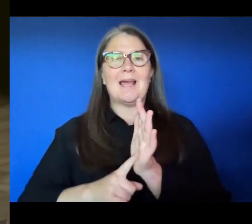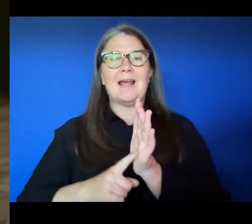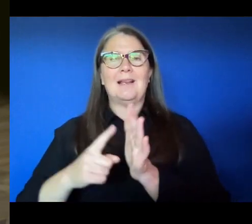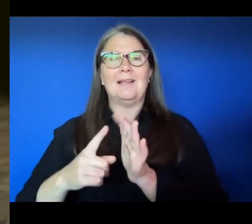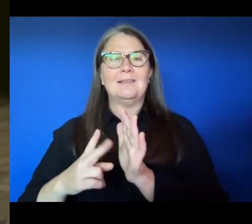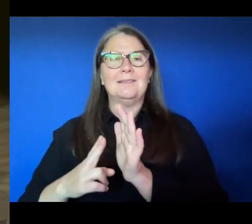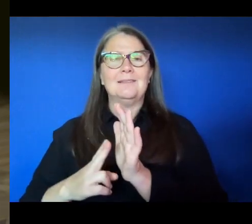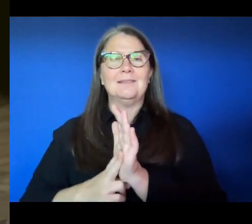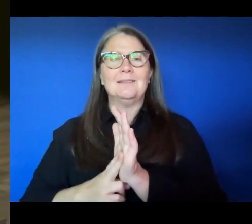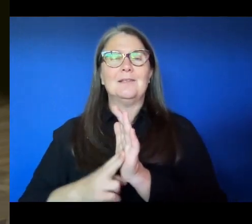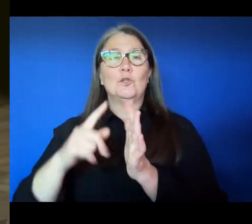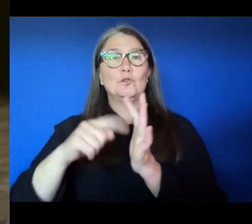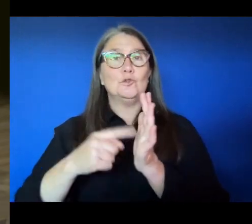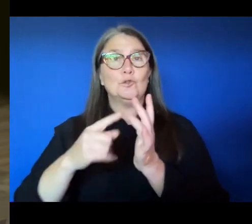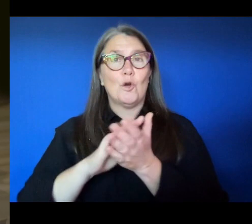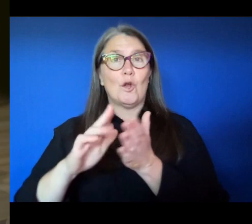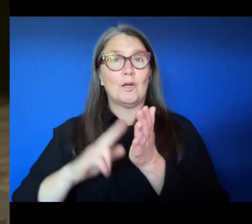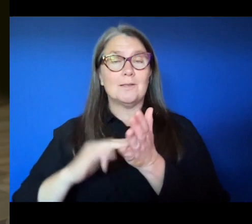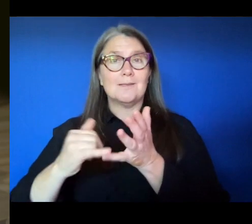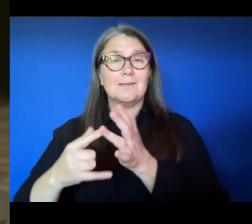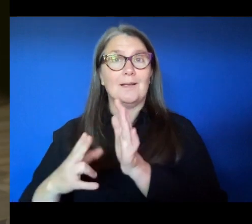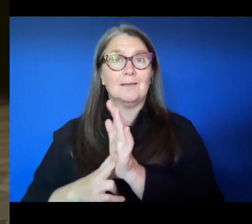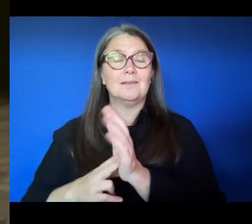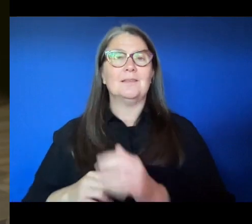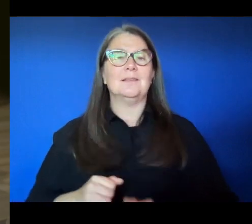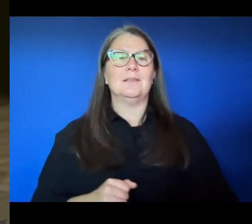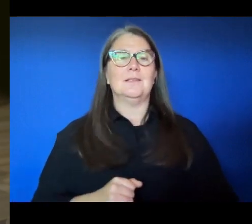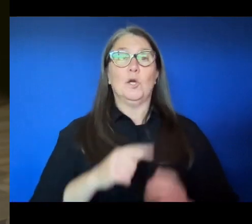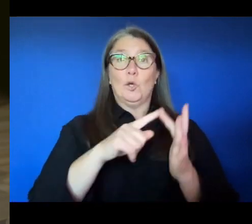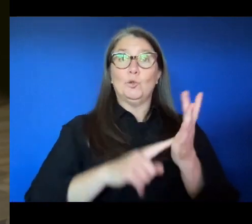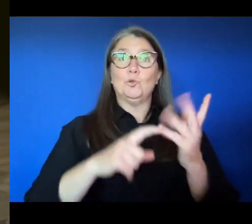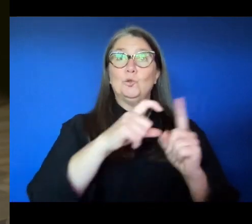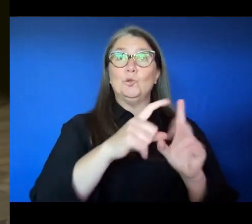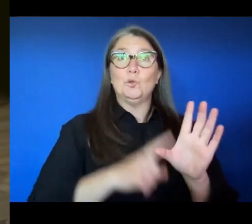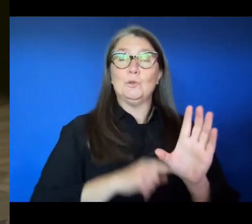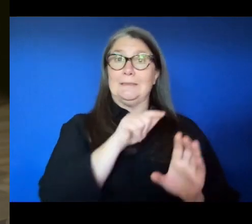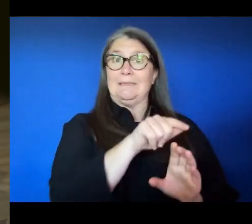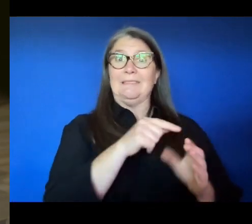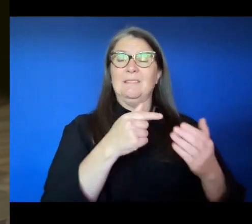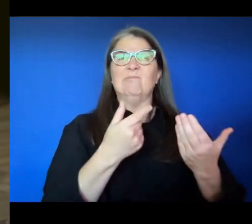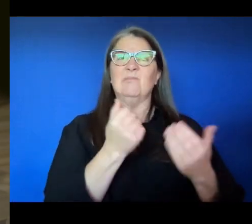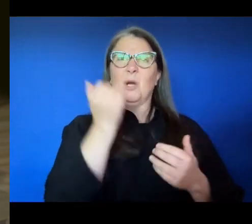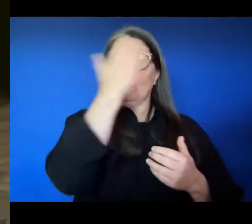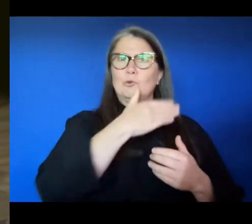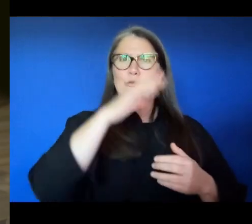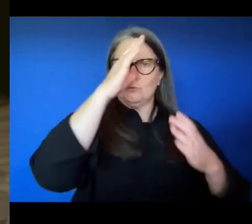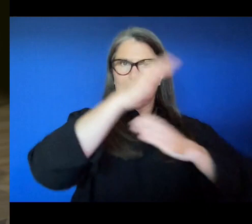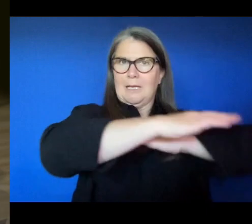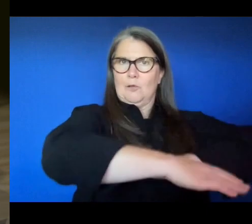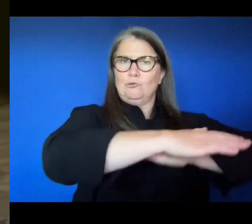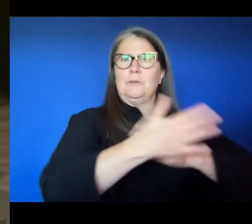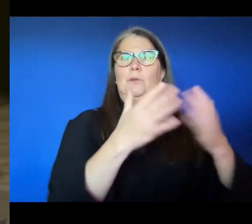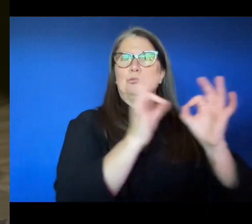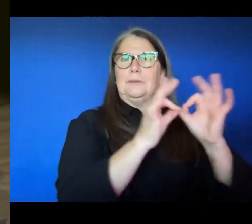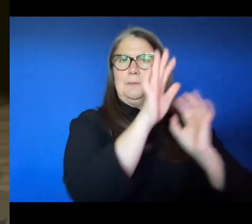little introduction, Judy is a Wanyi woman based in Meanjin, also known as Brisbane, and Helen, a second-generation immigrant of